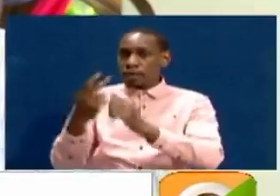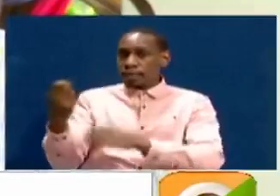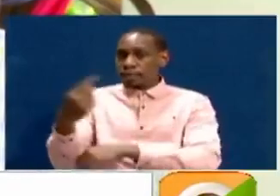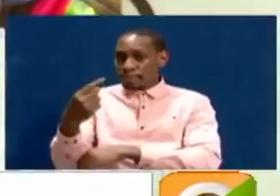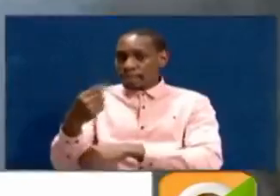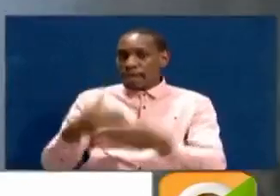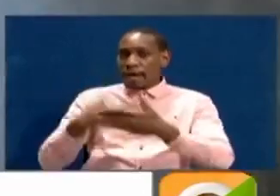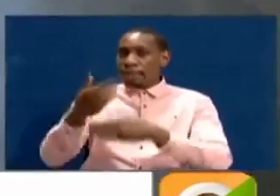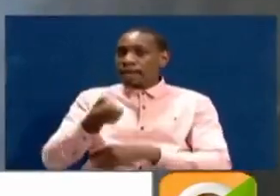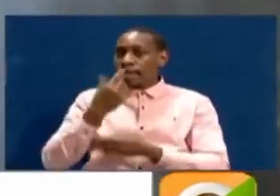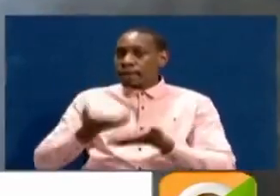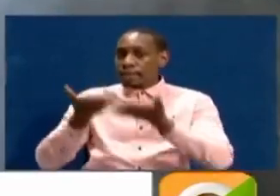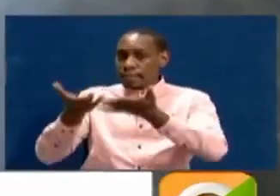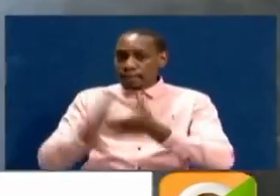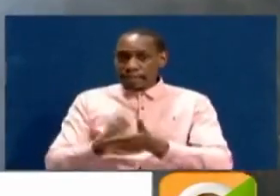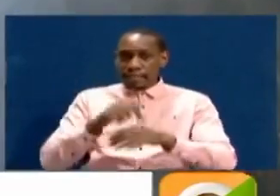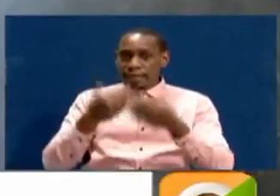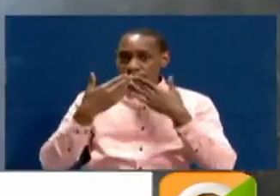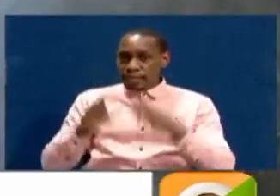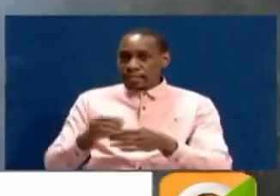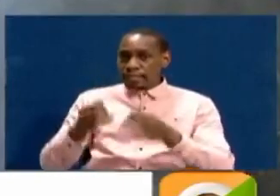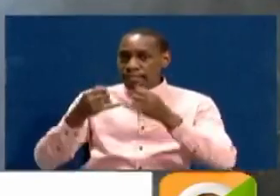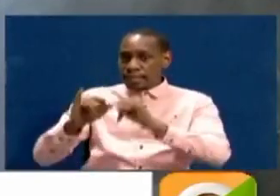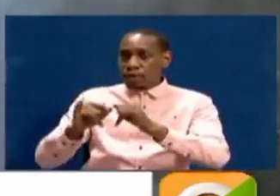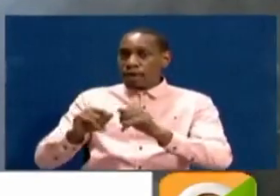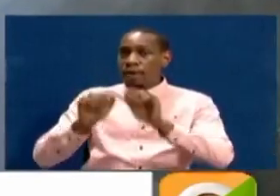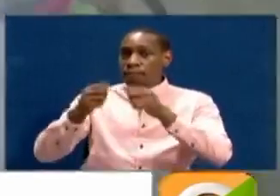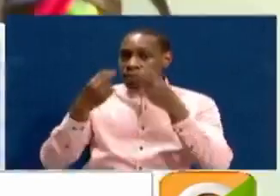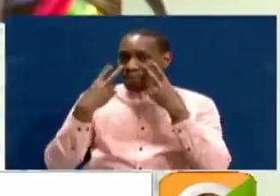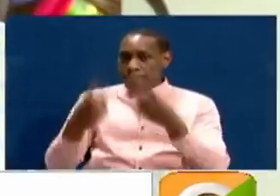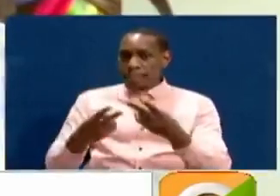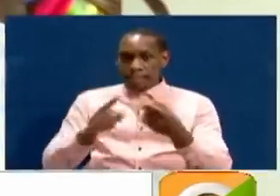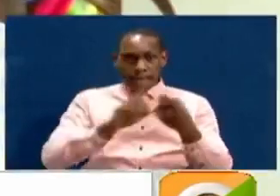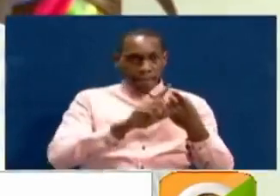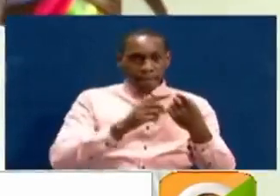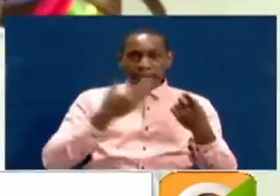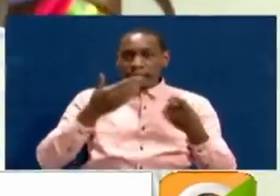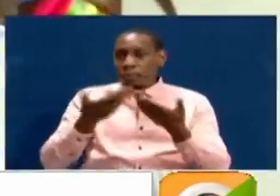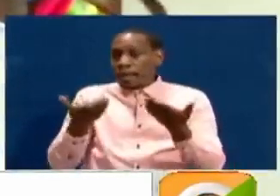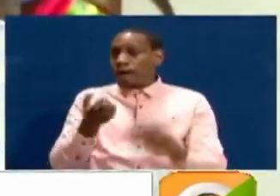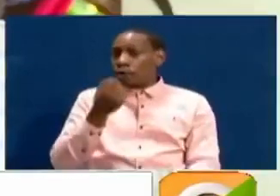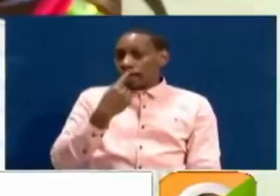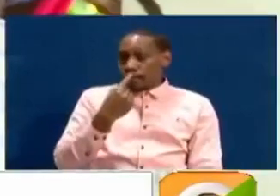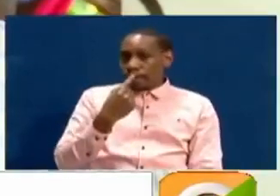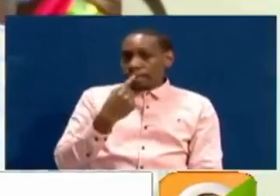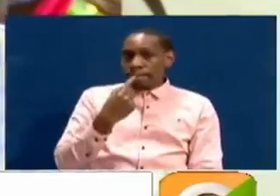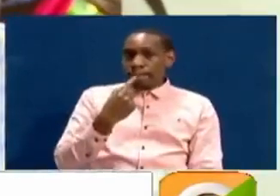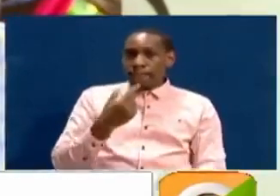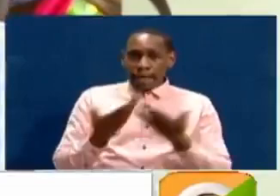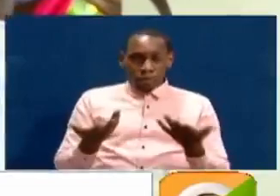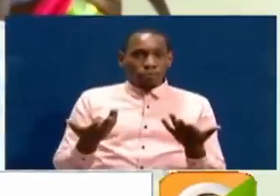following vaccination. At the end of the trial, we would be able to look at A, how was your response to the vaccine in terms of